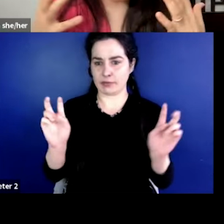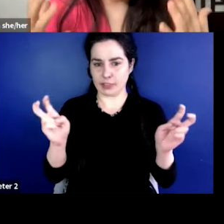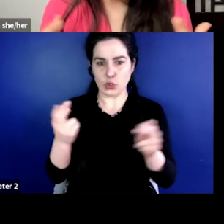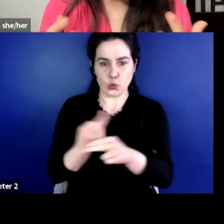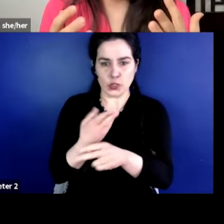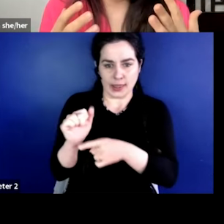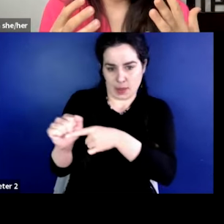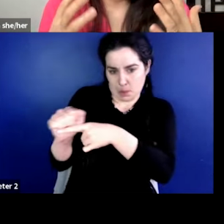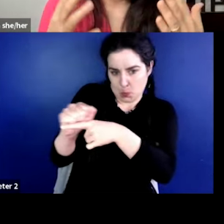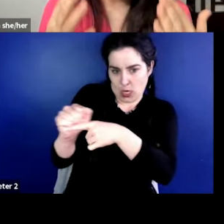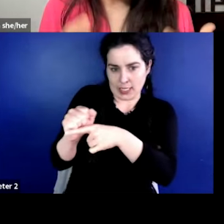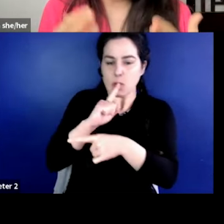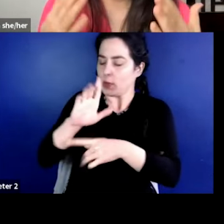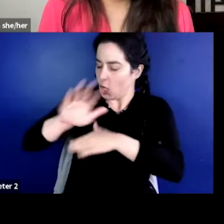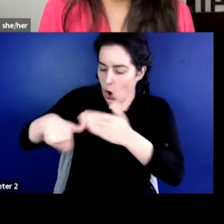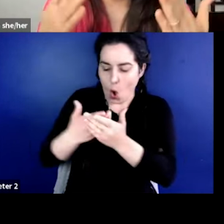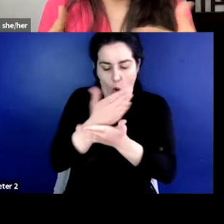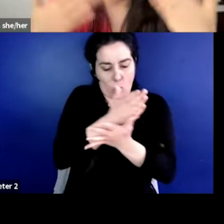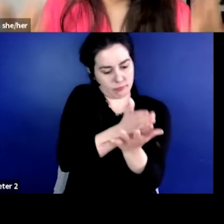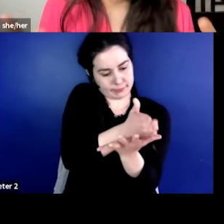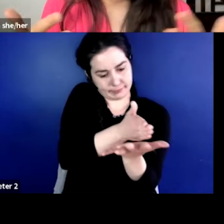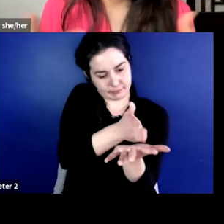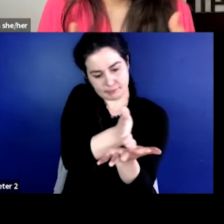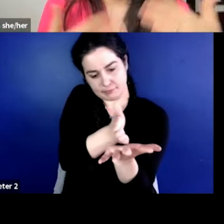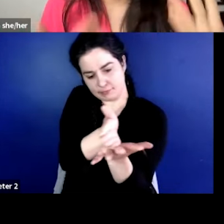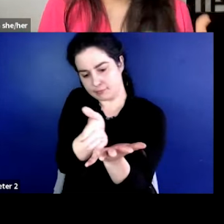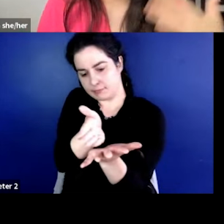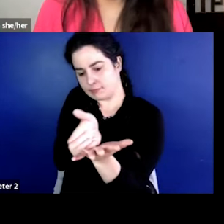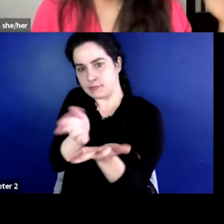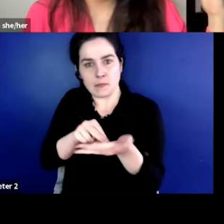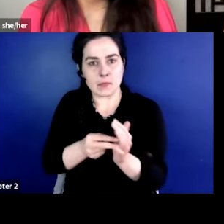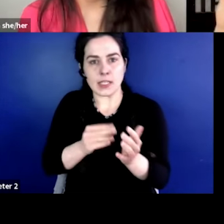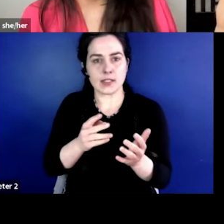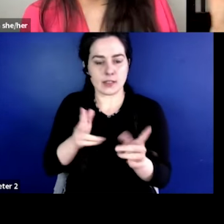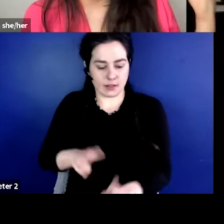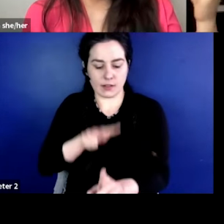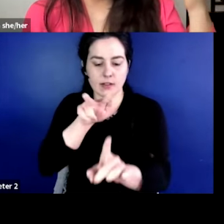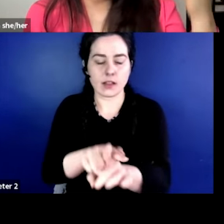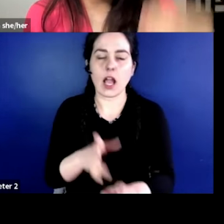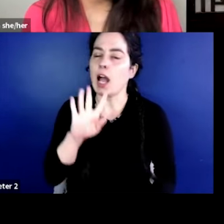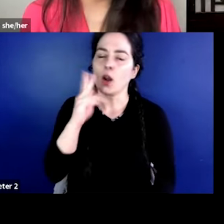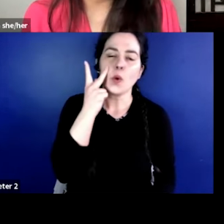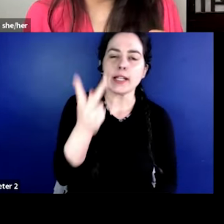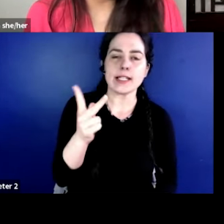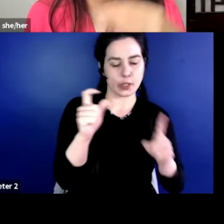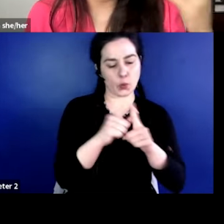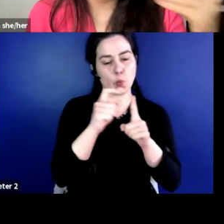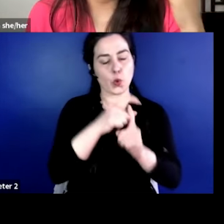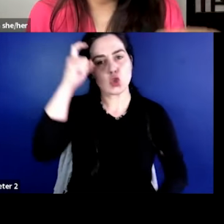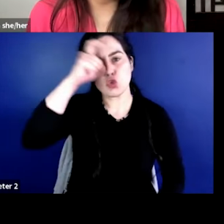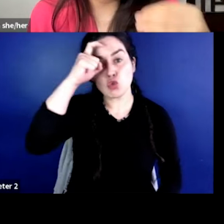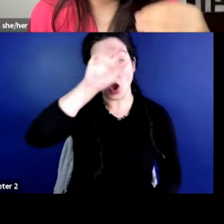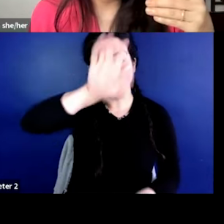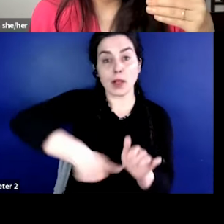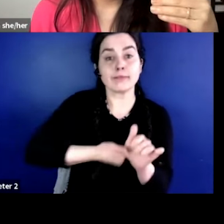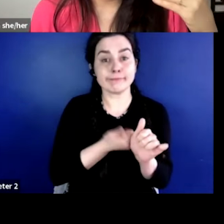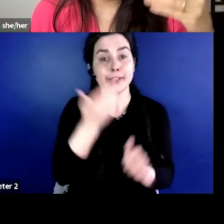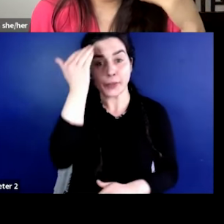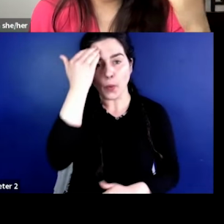every kind of part of this was, how does this actually implement? I don't want to just hear the word trauma-informed. What does that look like on the ground? What does that feel